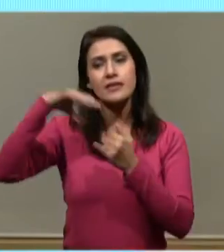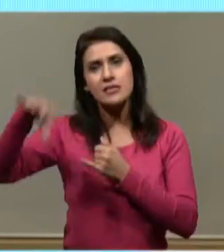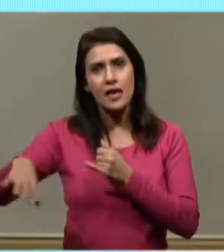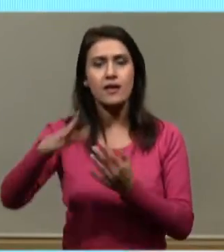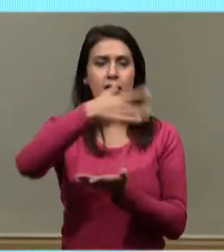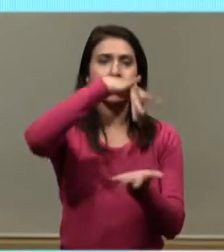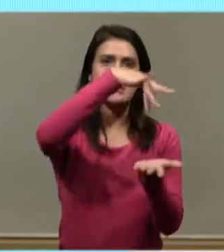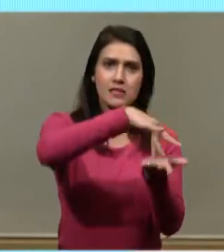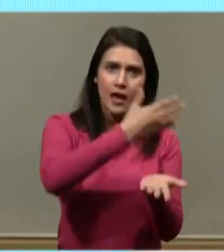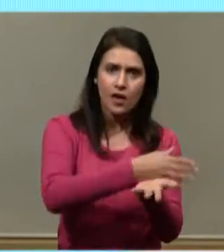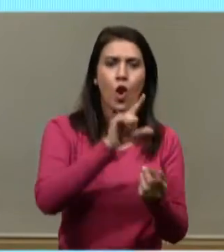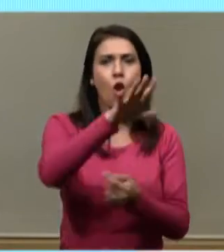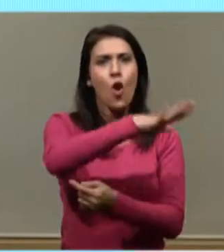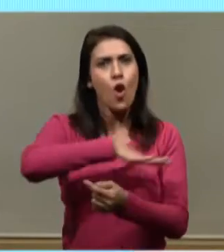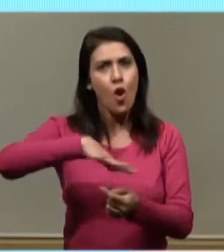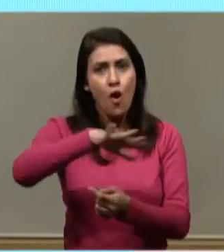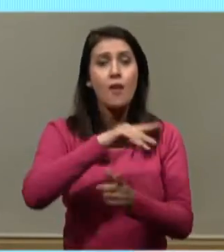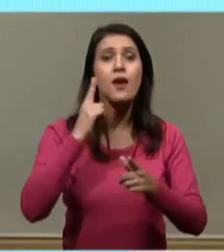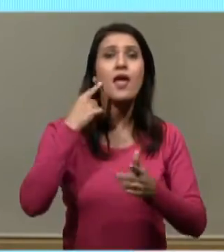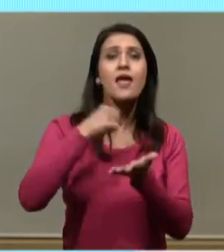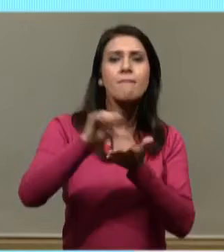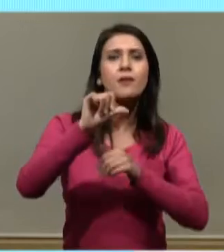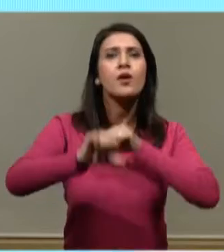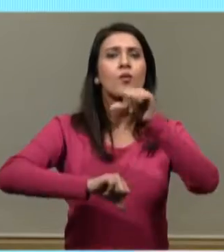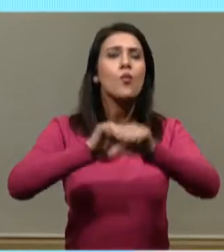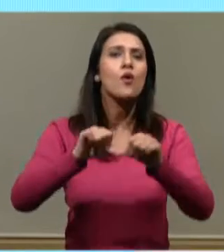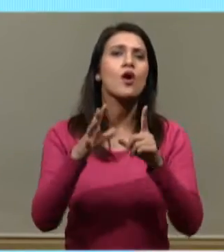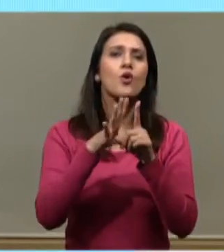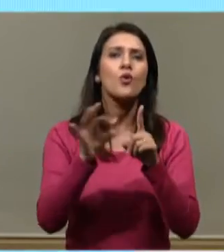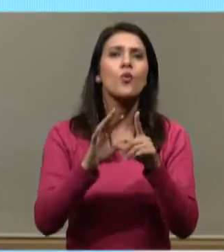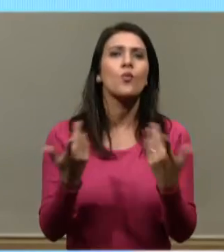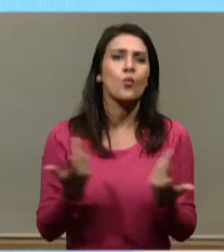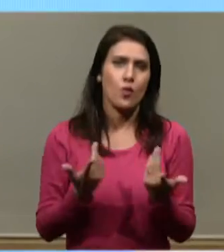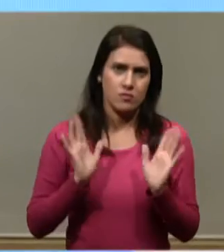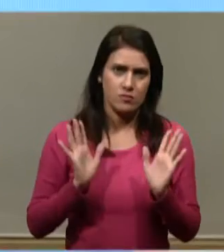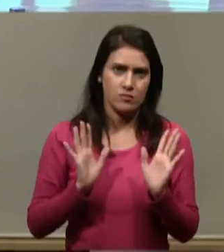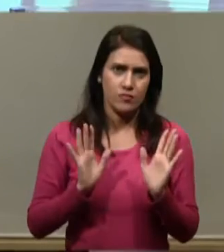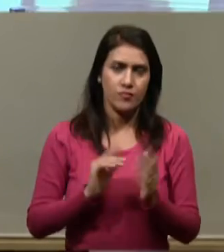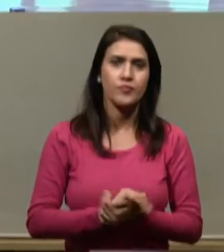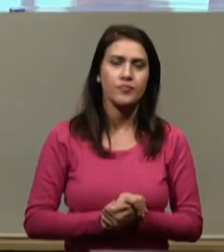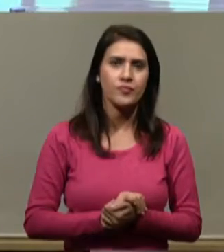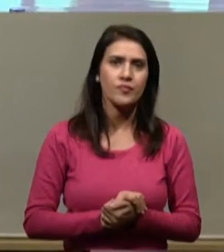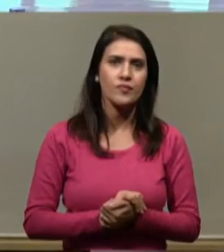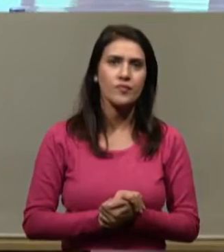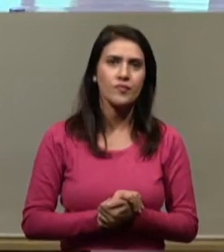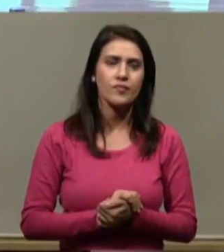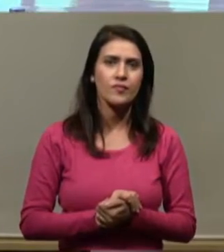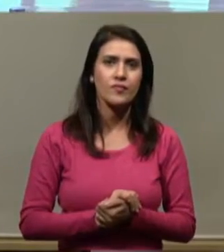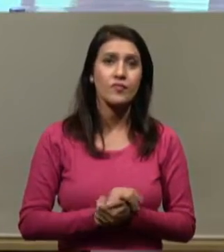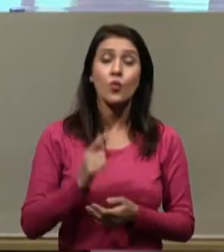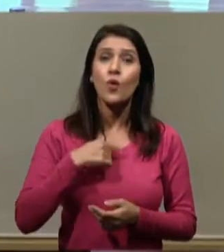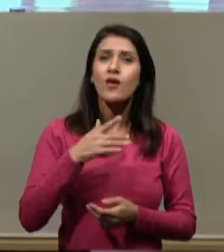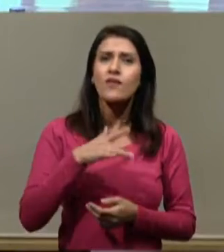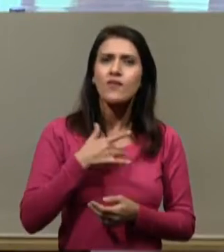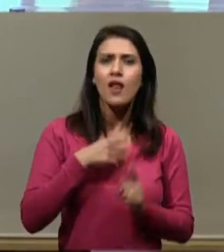local levels. So there is a lot going on in that sense. And what we feel is that while a lot of